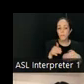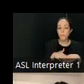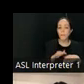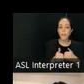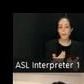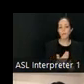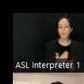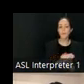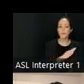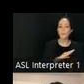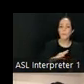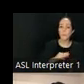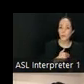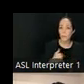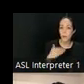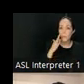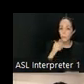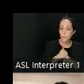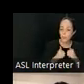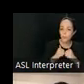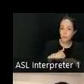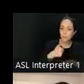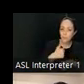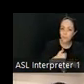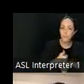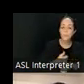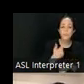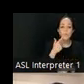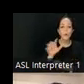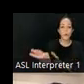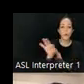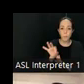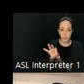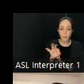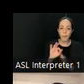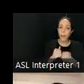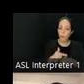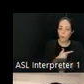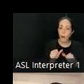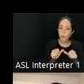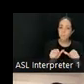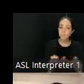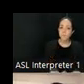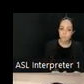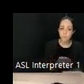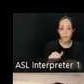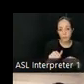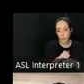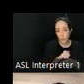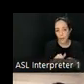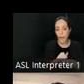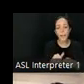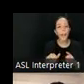member will be structured, including appointment, possibility of reappointment, term length, criteria for selection, and training and